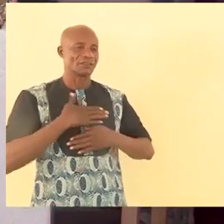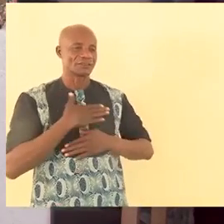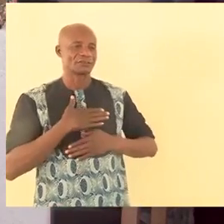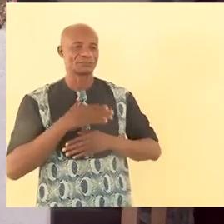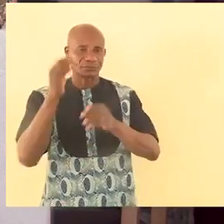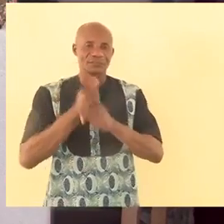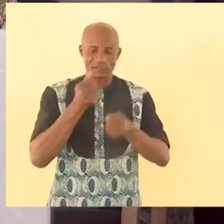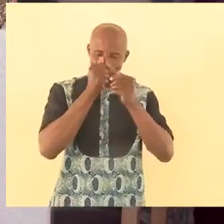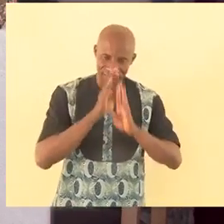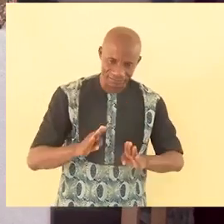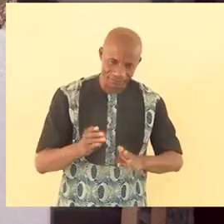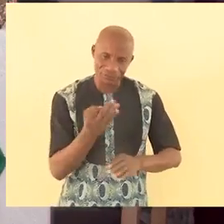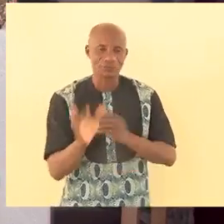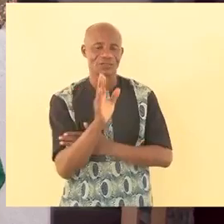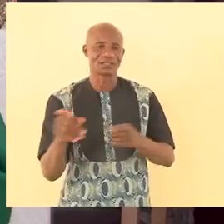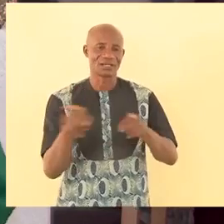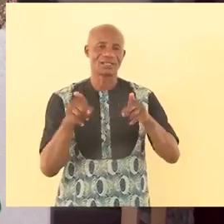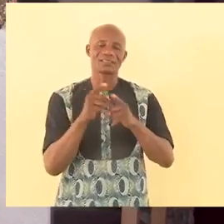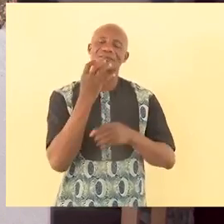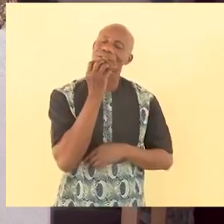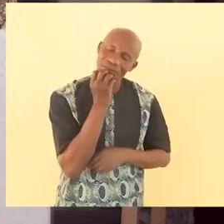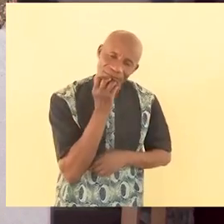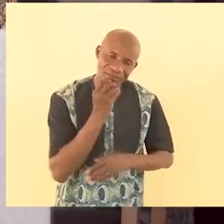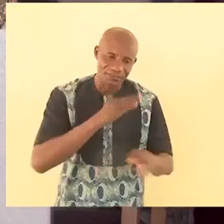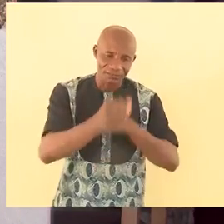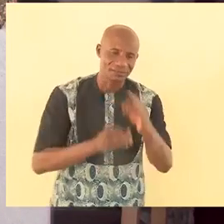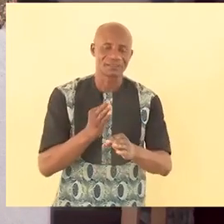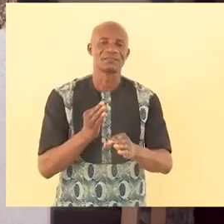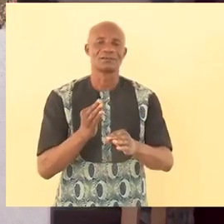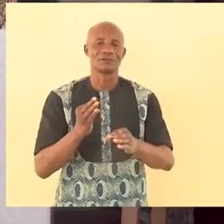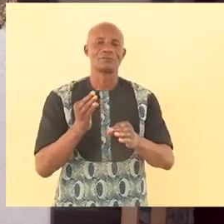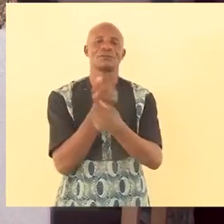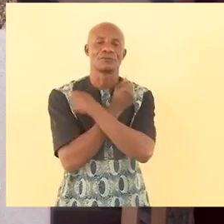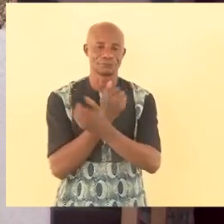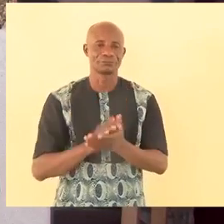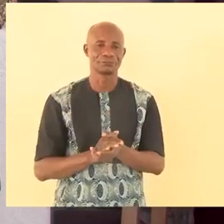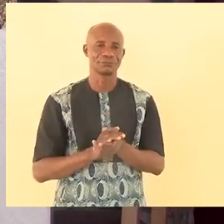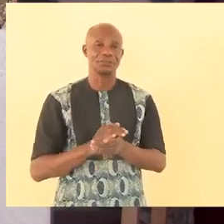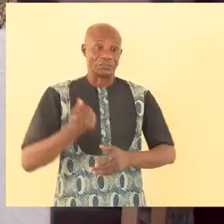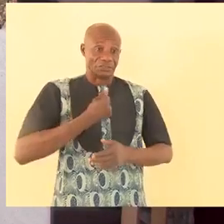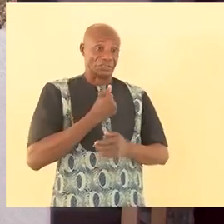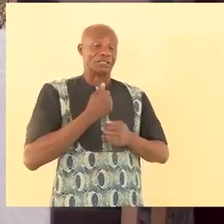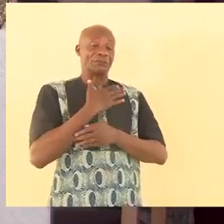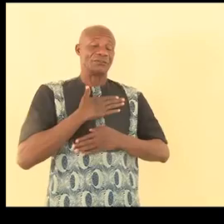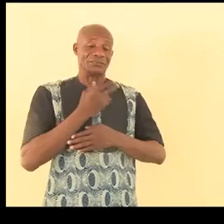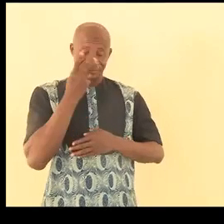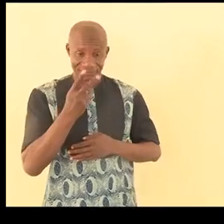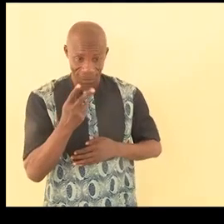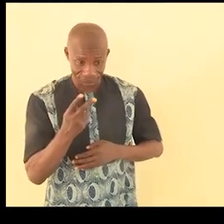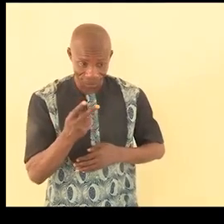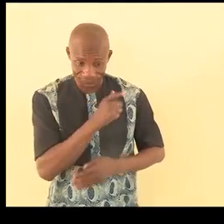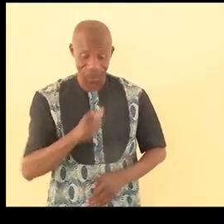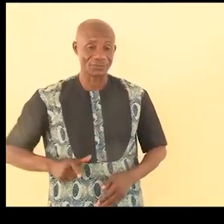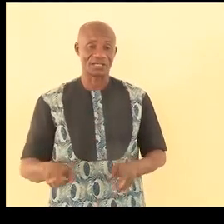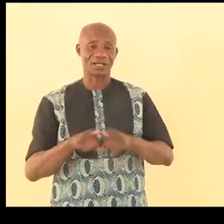Self-indulgence receives the blessing of God as a warrant for selfishness instead of love. The self-indulgent sees his